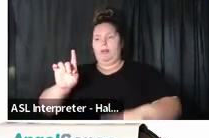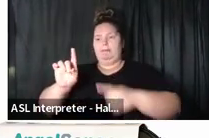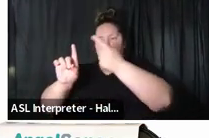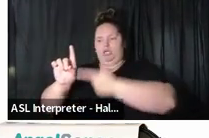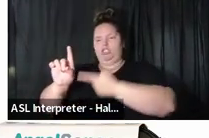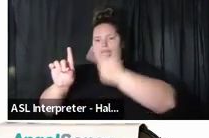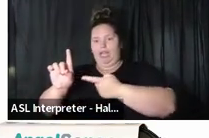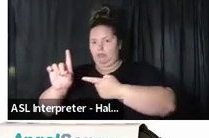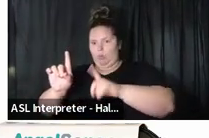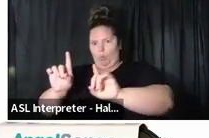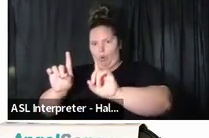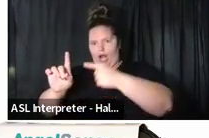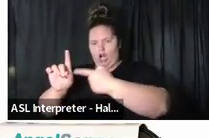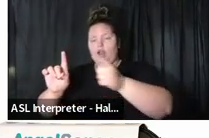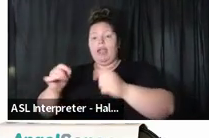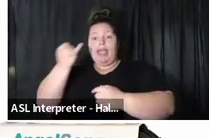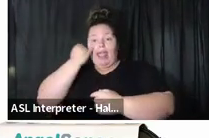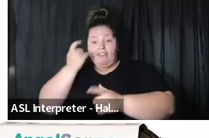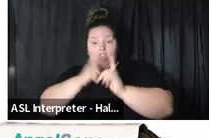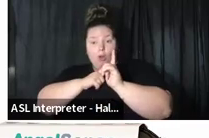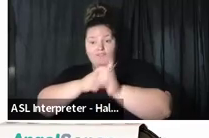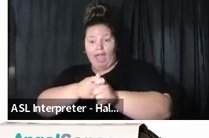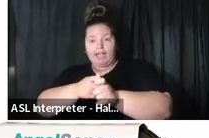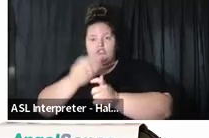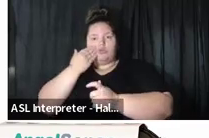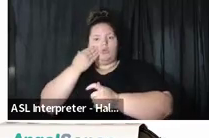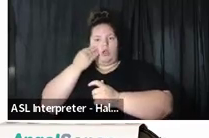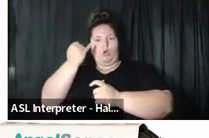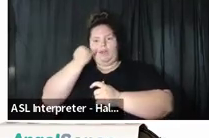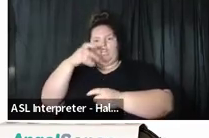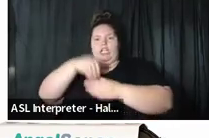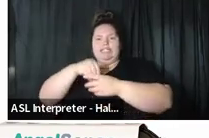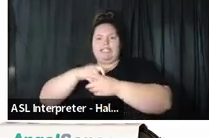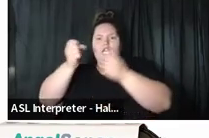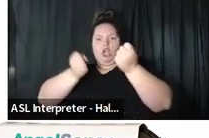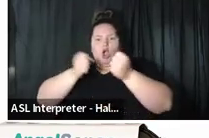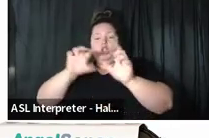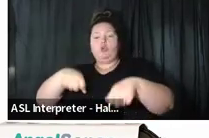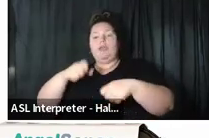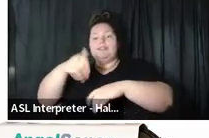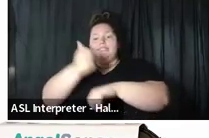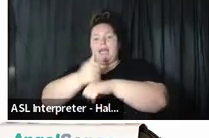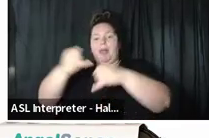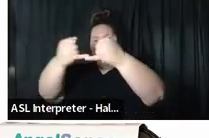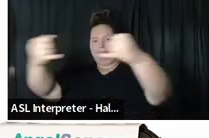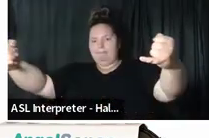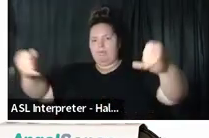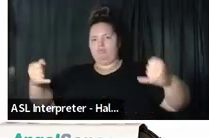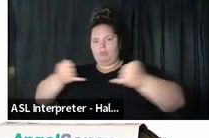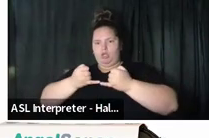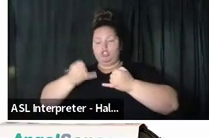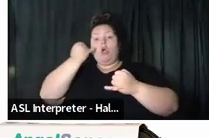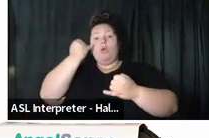if they've gotten into a vehicle or not. You can set up perimeters. So like if you're at a hotel, you can have it set